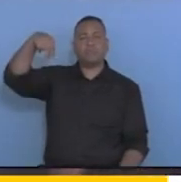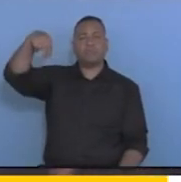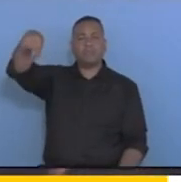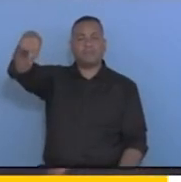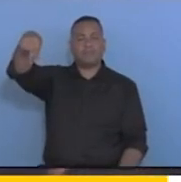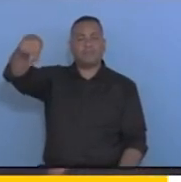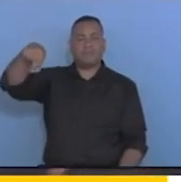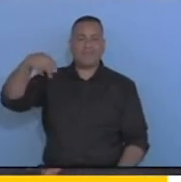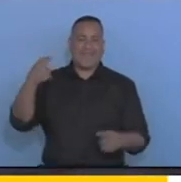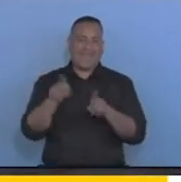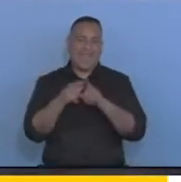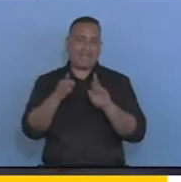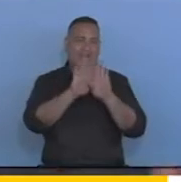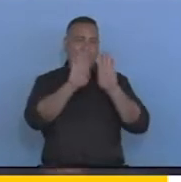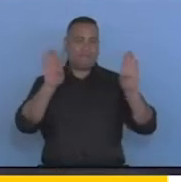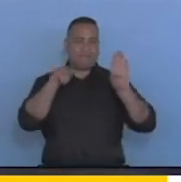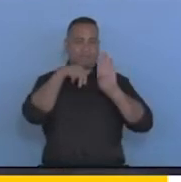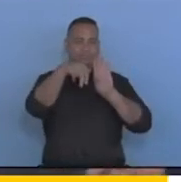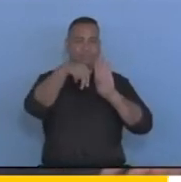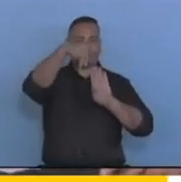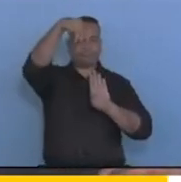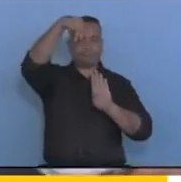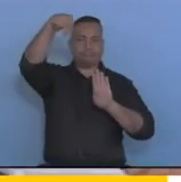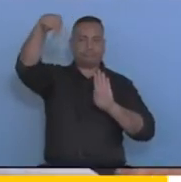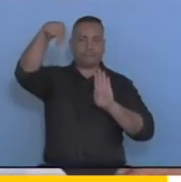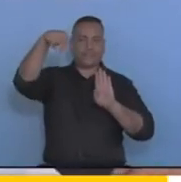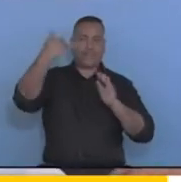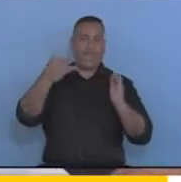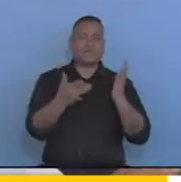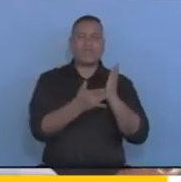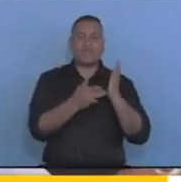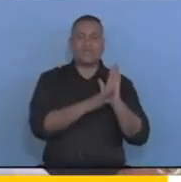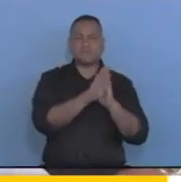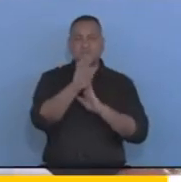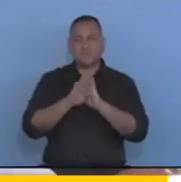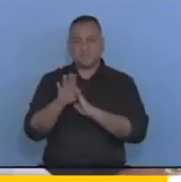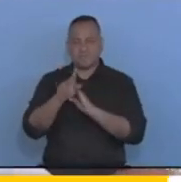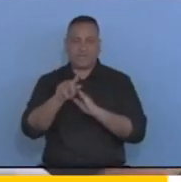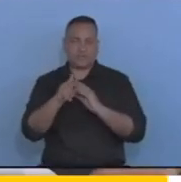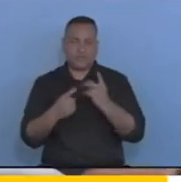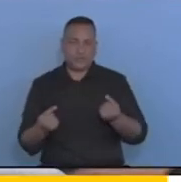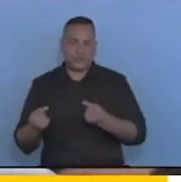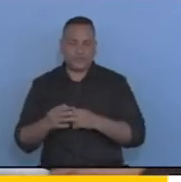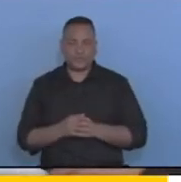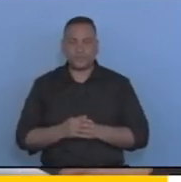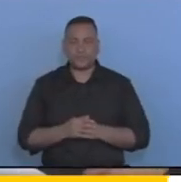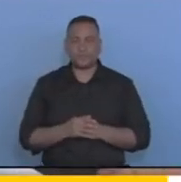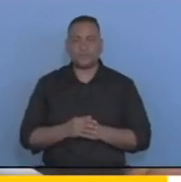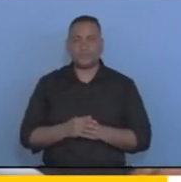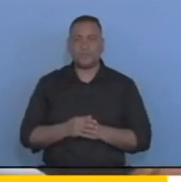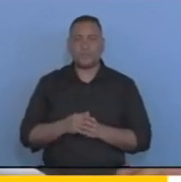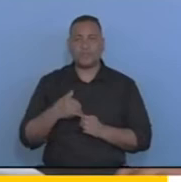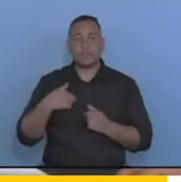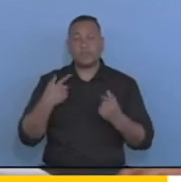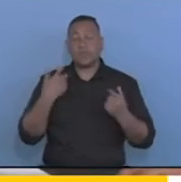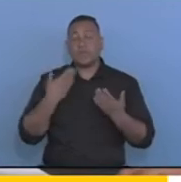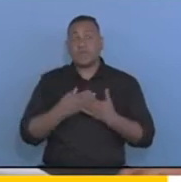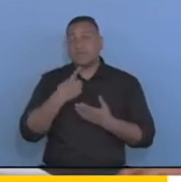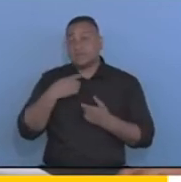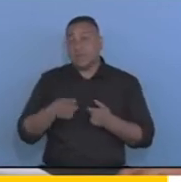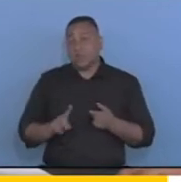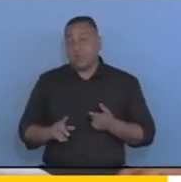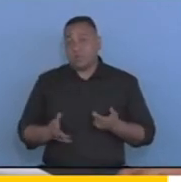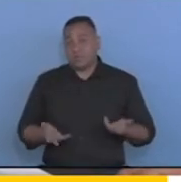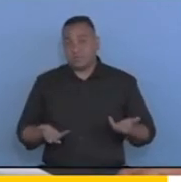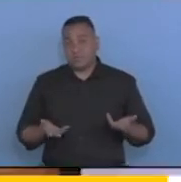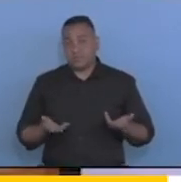Yeah. Exactly. Anything else you can tell us about this, Bradley? What I can say is that from what